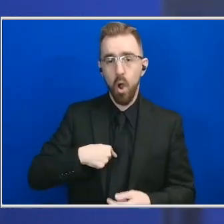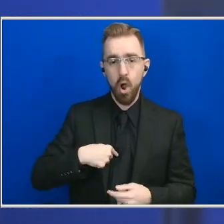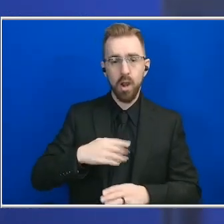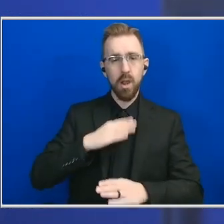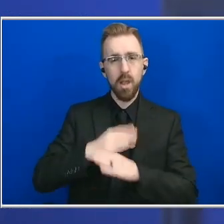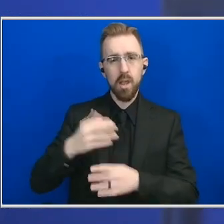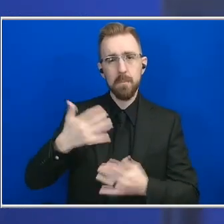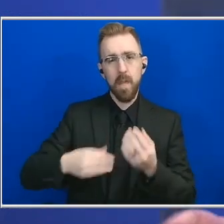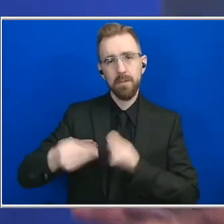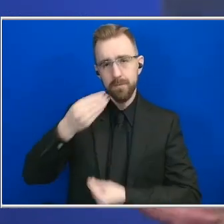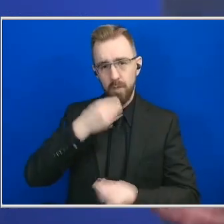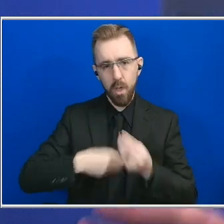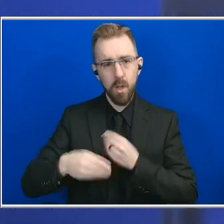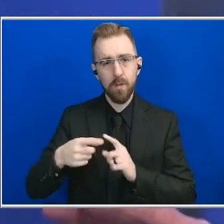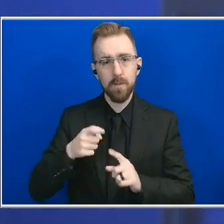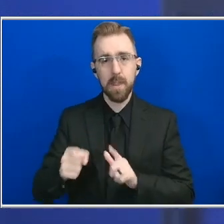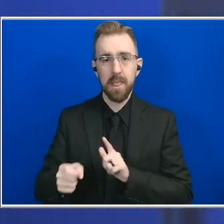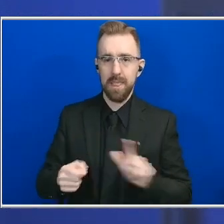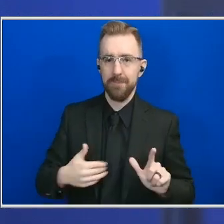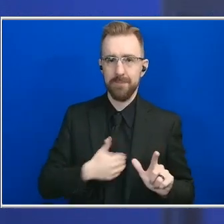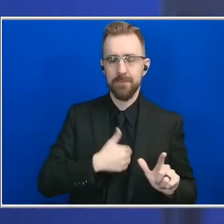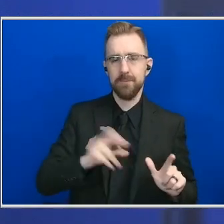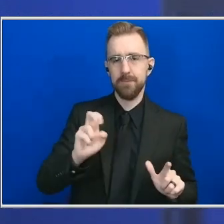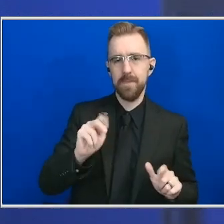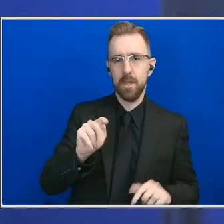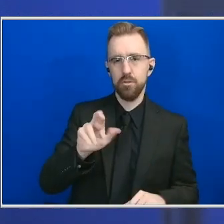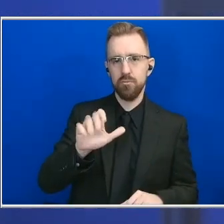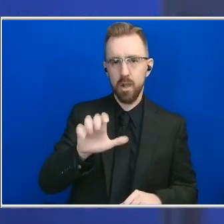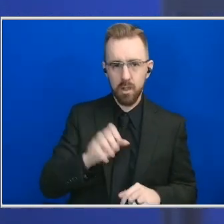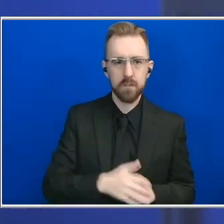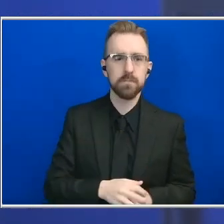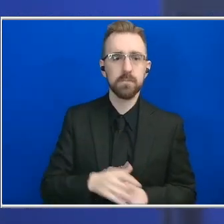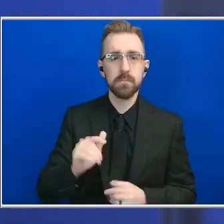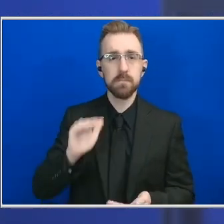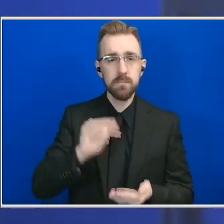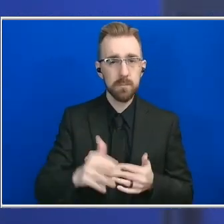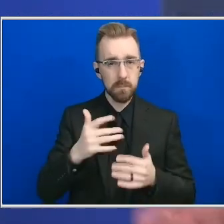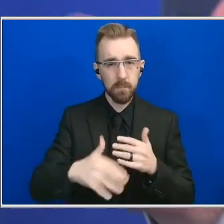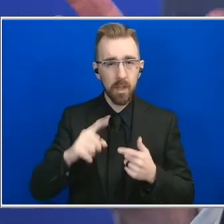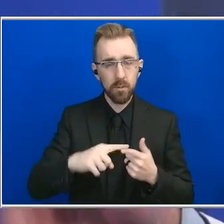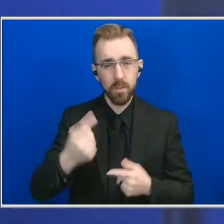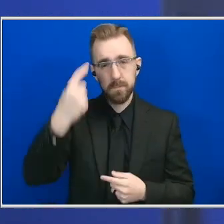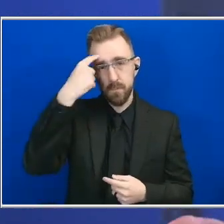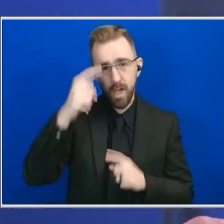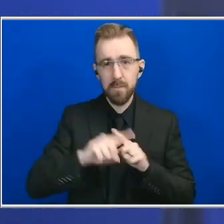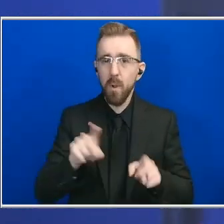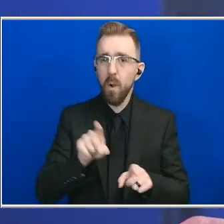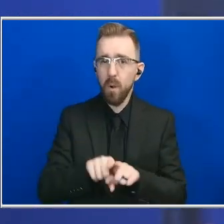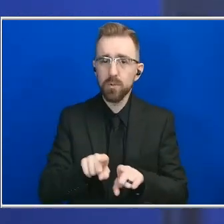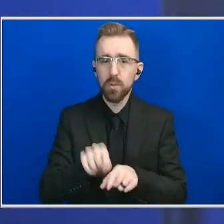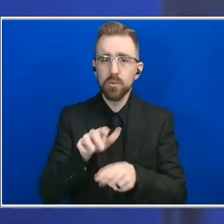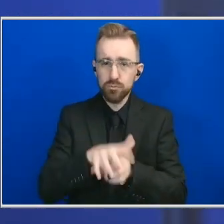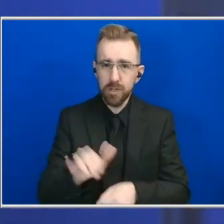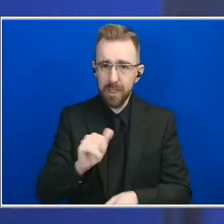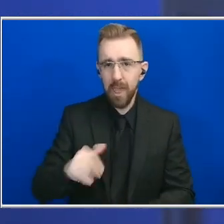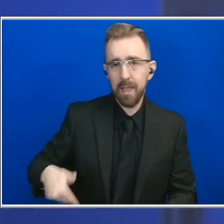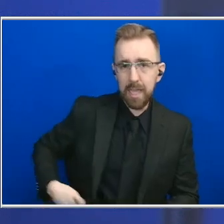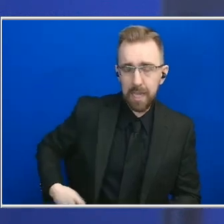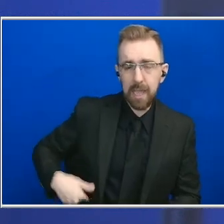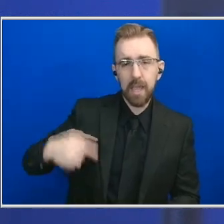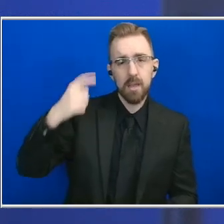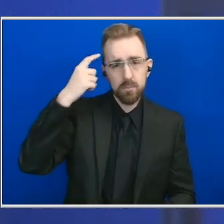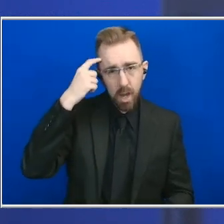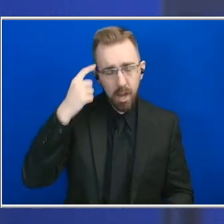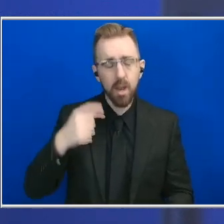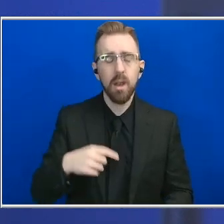the left ventricle. So it decreases blood flow to the brain, but it also puts stress on organs like kidney and brain and wears them down